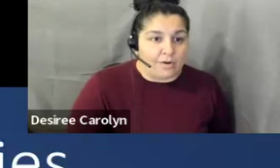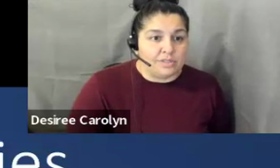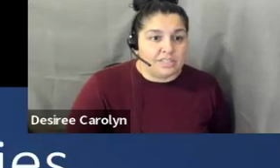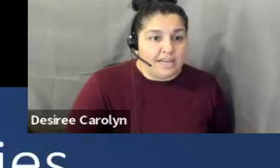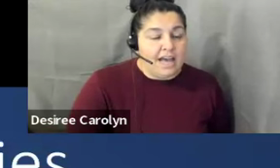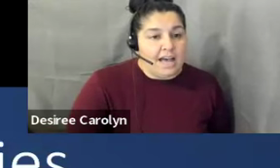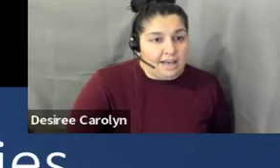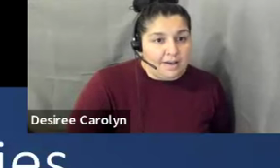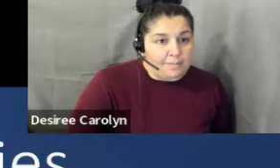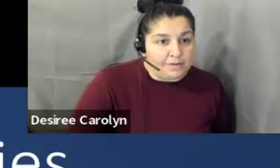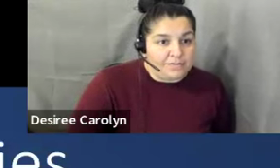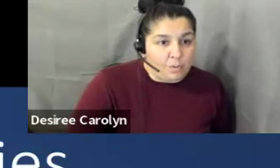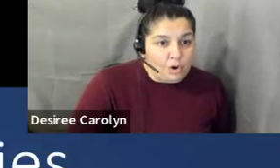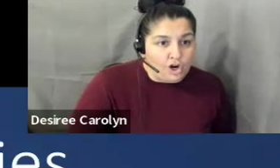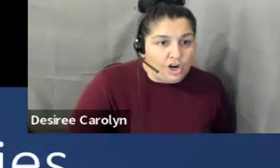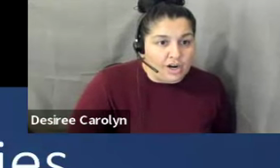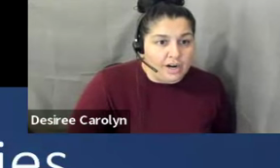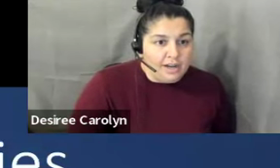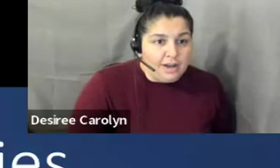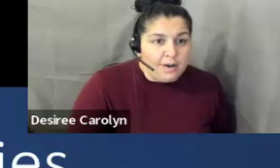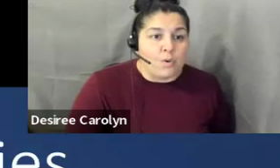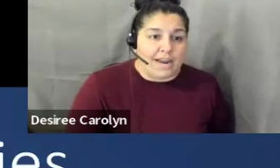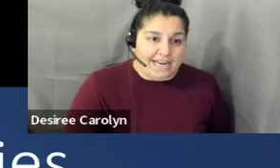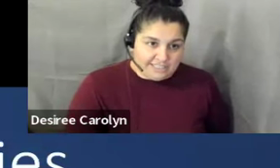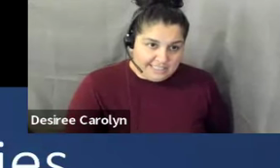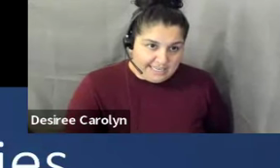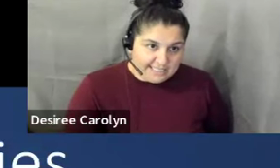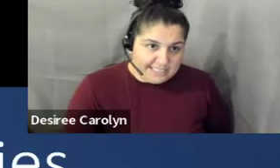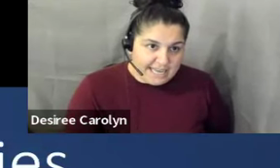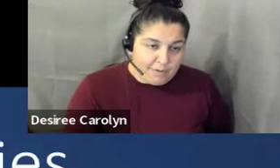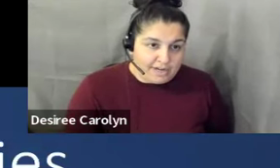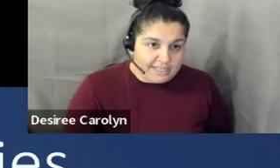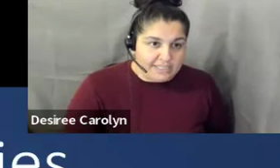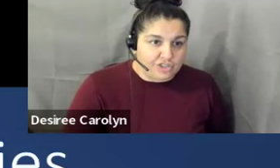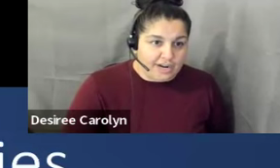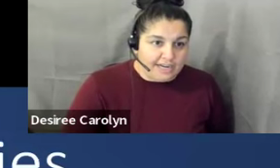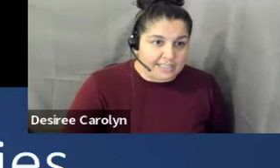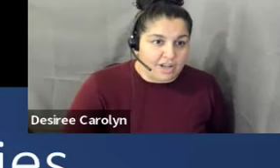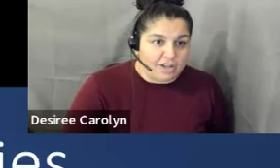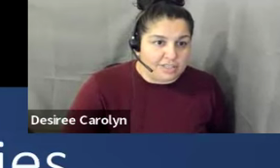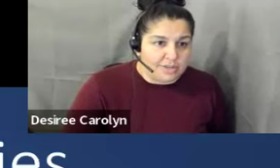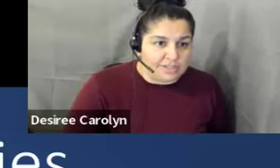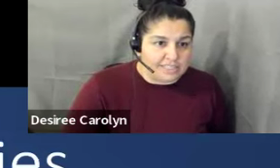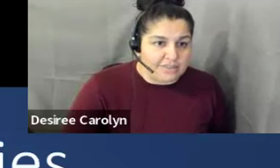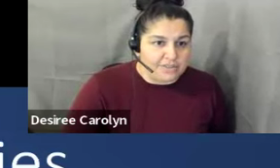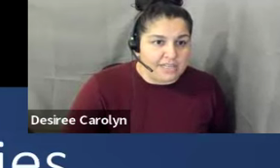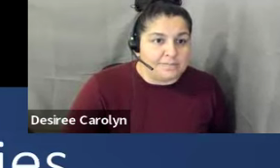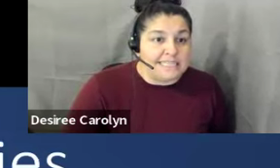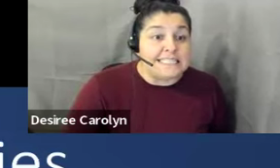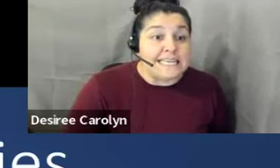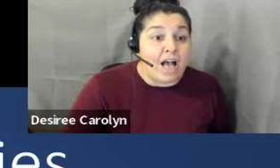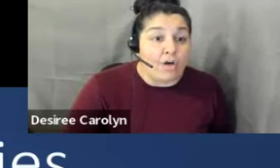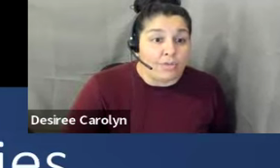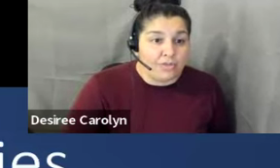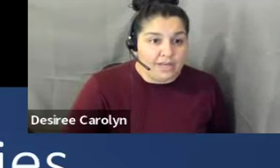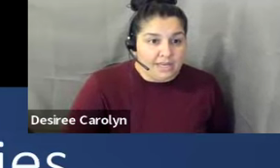word out for more agencies to take part in these trainings. Also, there's another